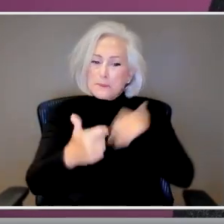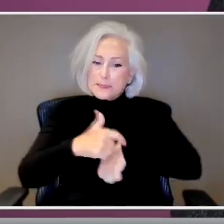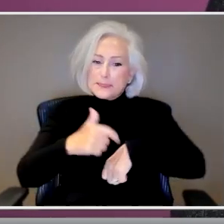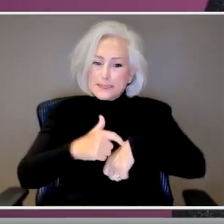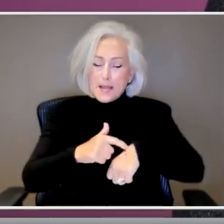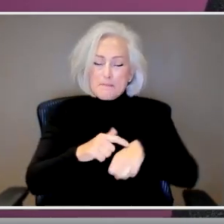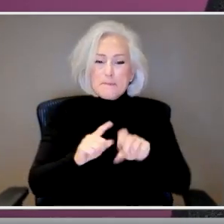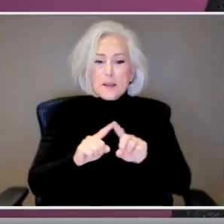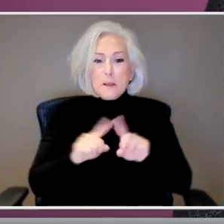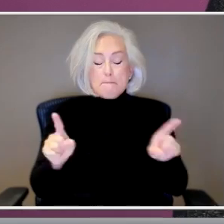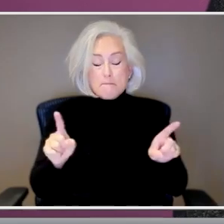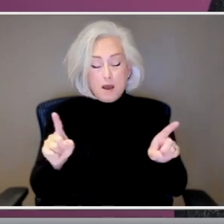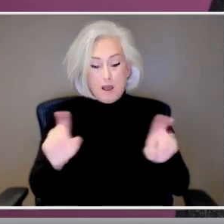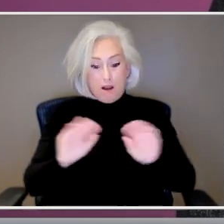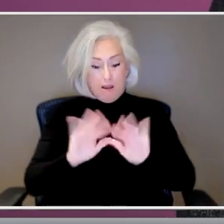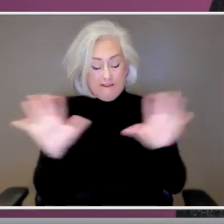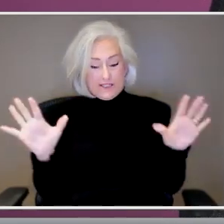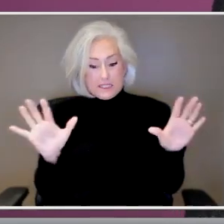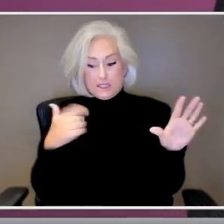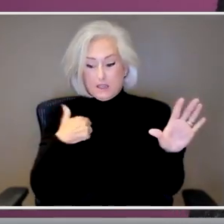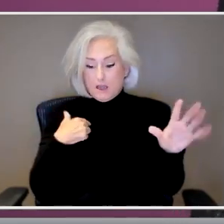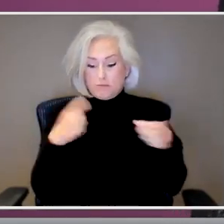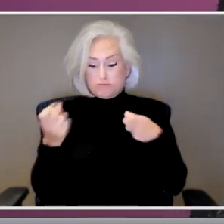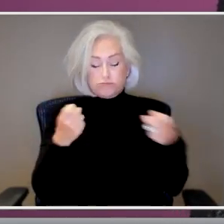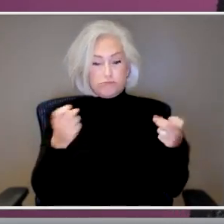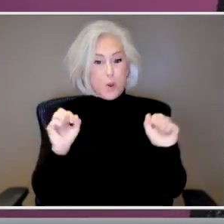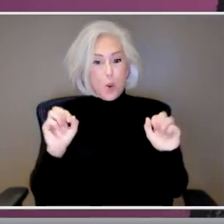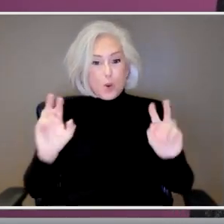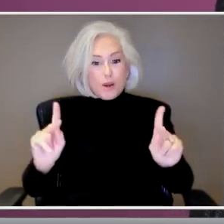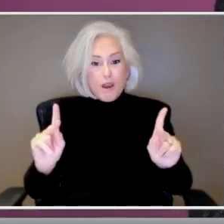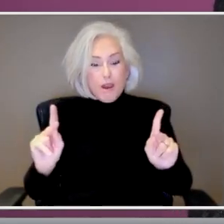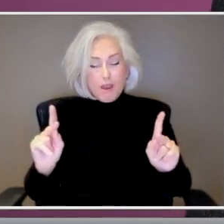evidently I handled it pretty well, because